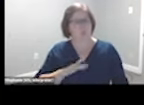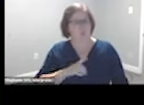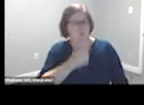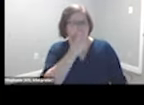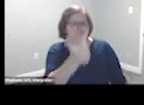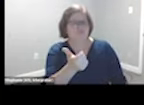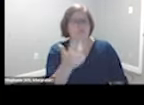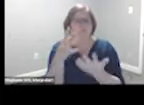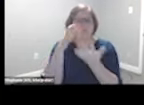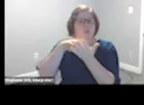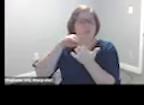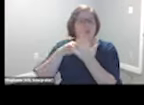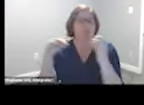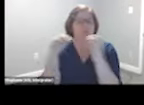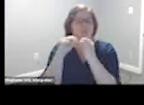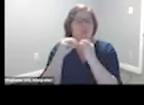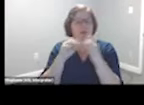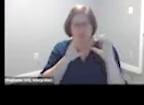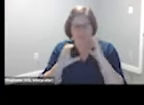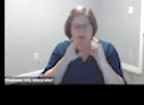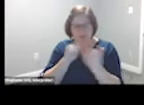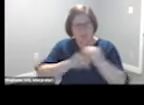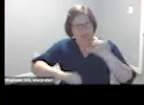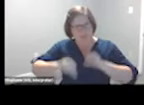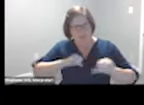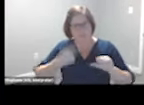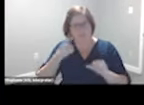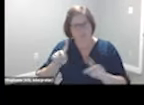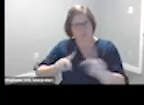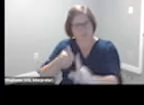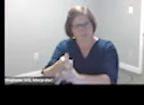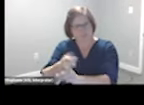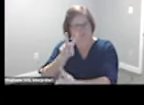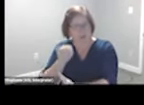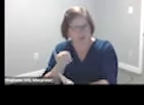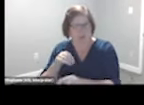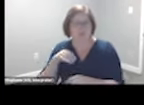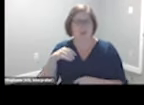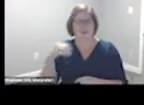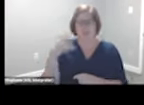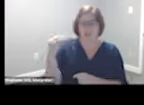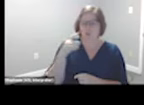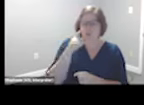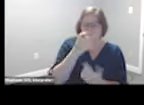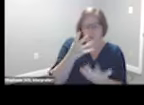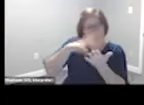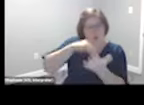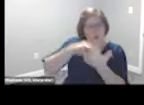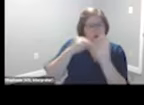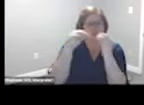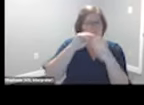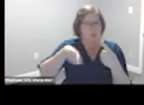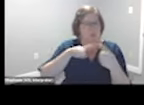about communicating science to the vision impaired community, and people who wanted to learn more about the resources that we'd put together. So we spent a